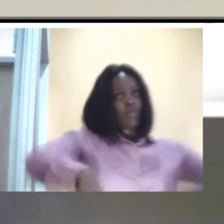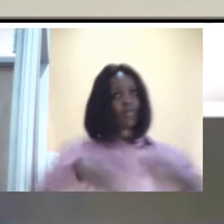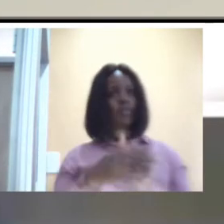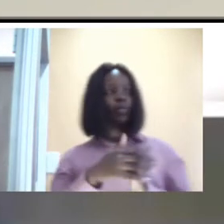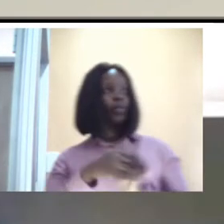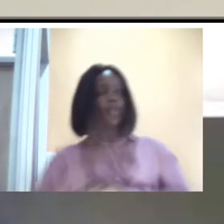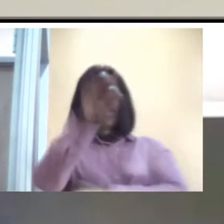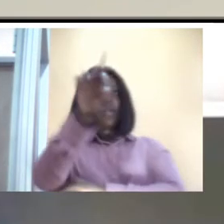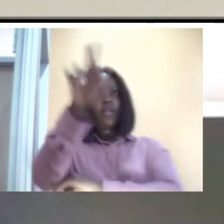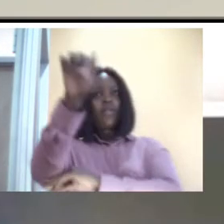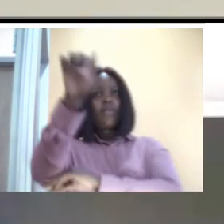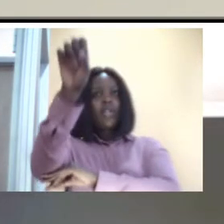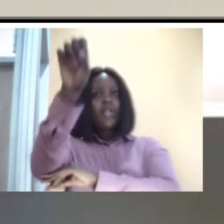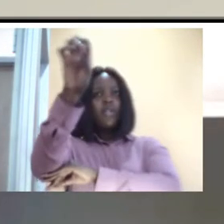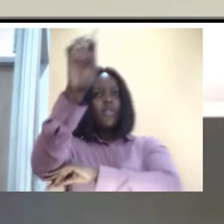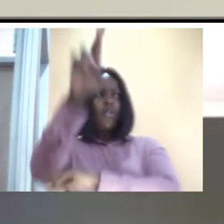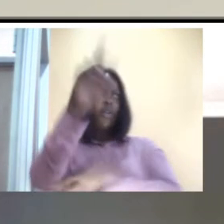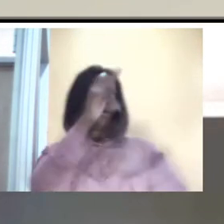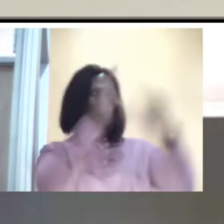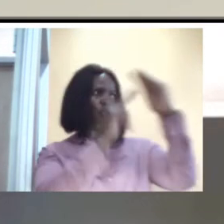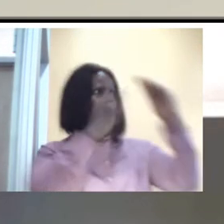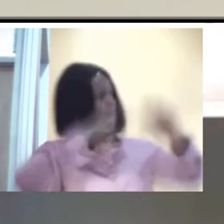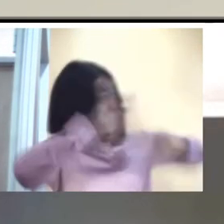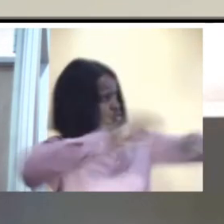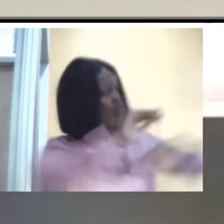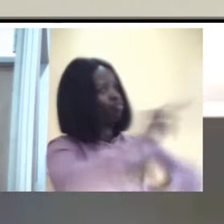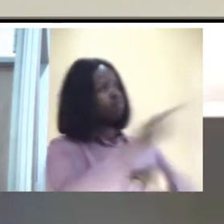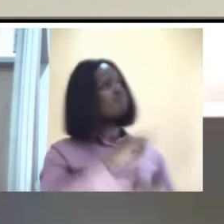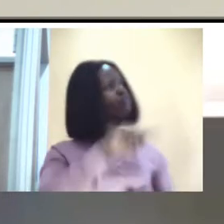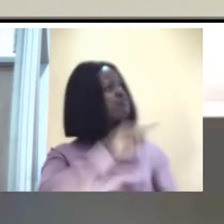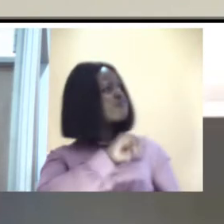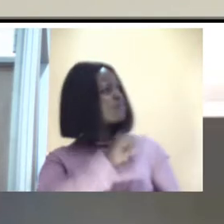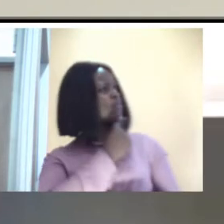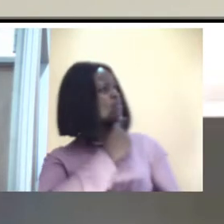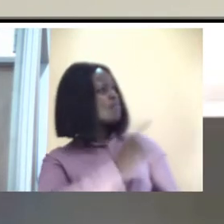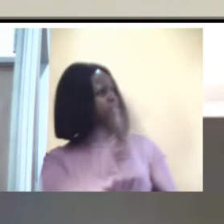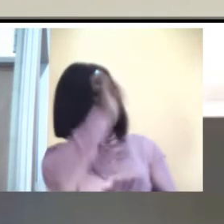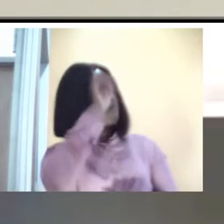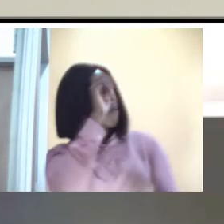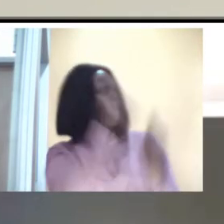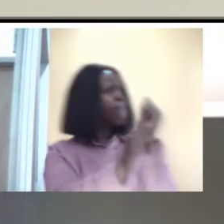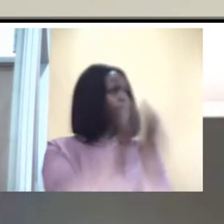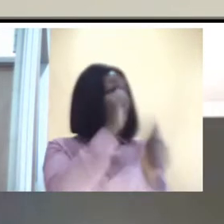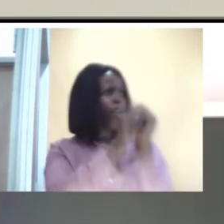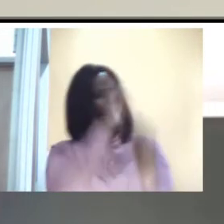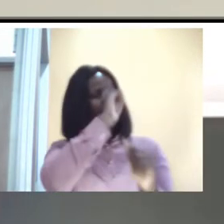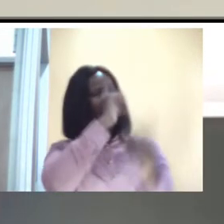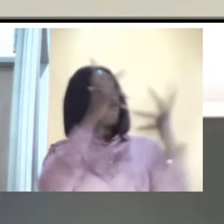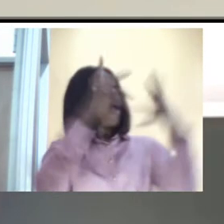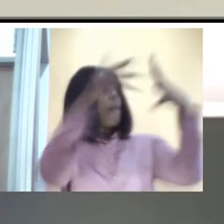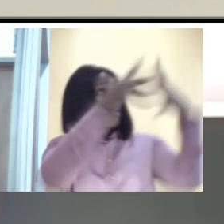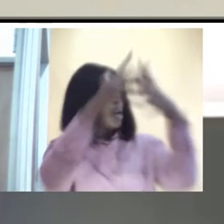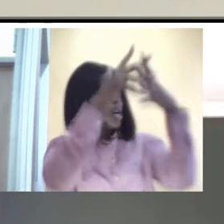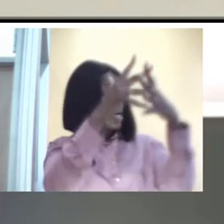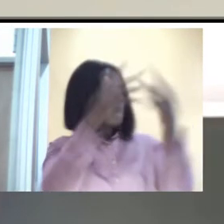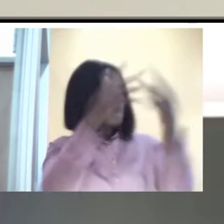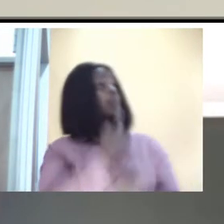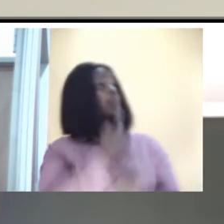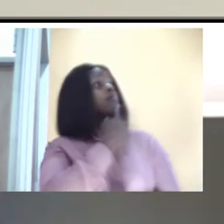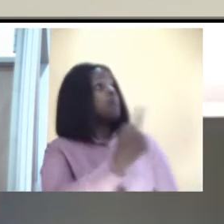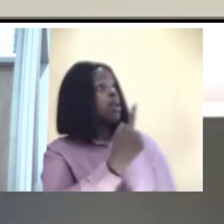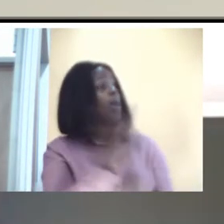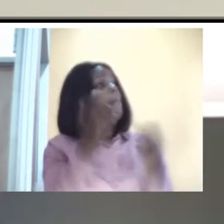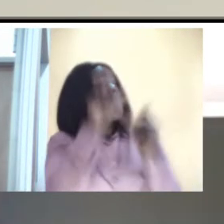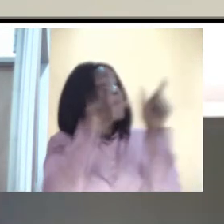Honorable Fraser, let me school you. You speak about our black brothers and sisters in the United States. Allow me to mention that